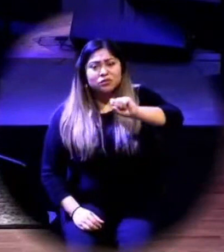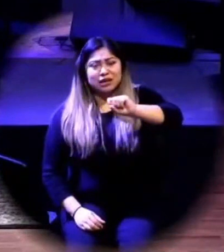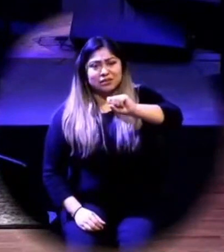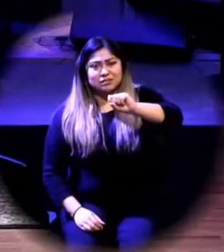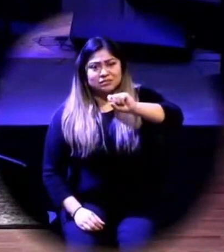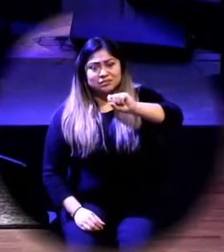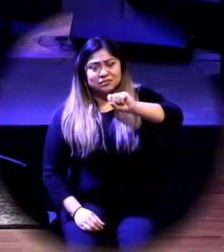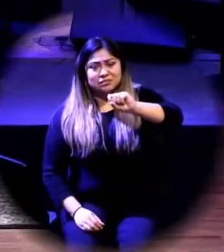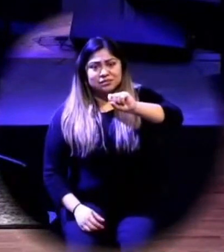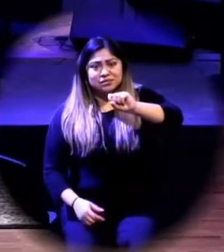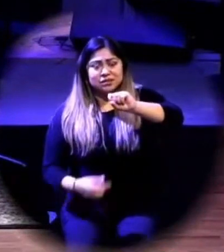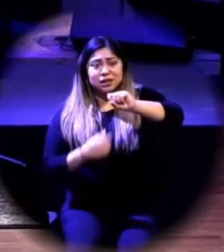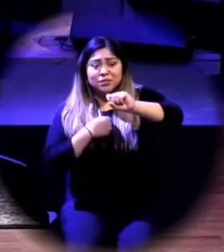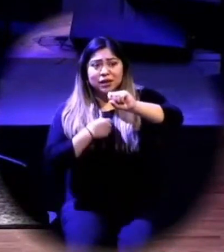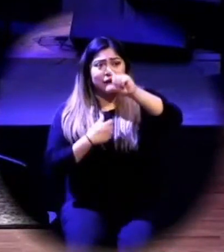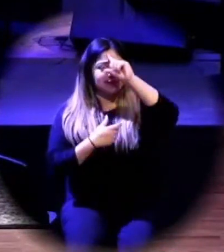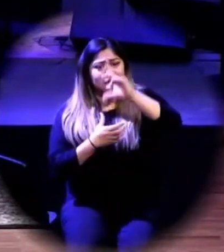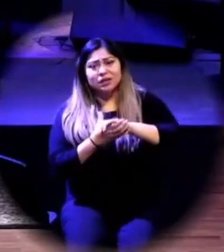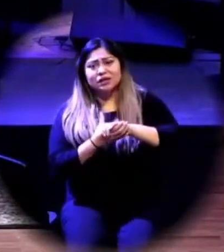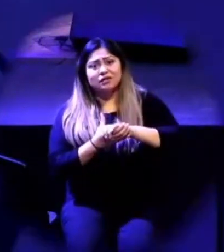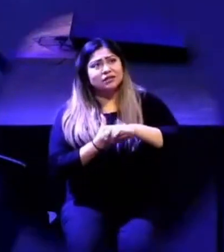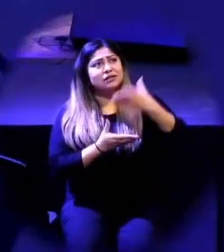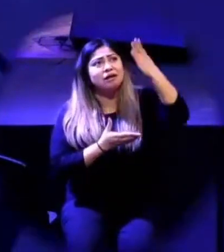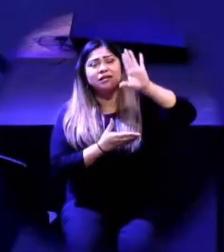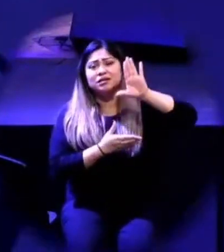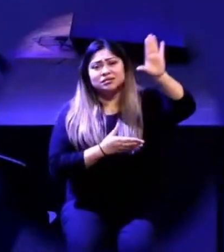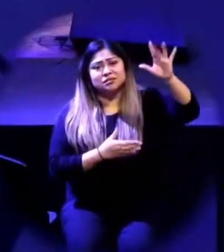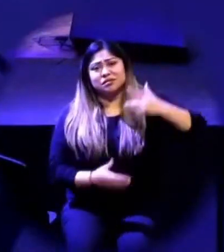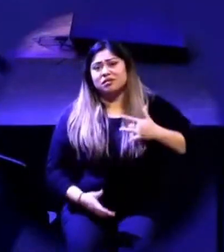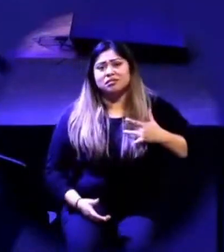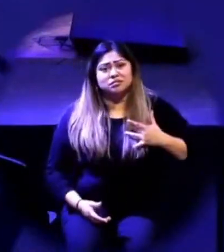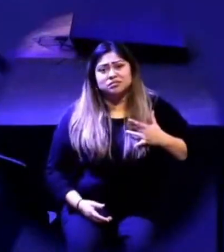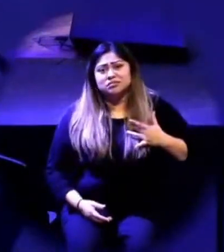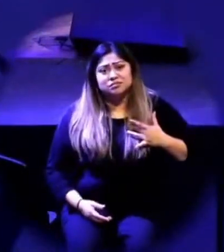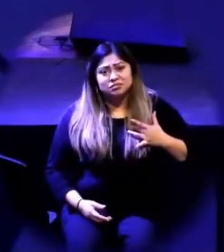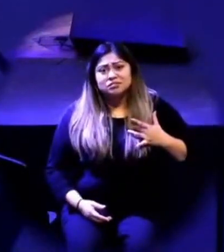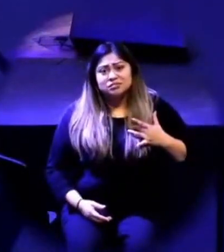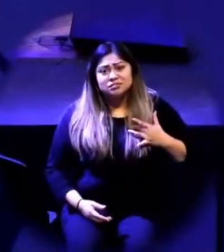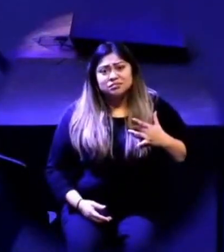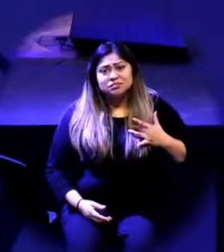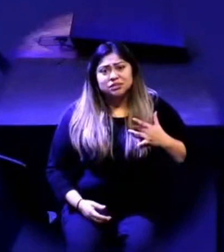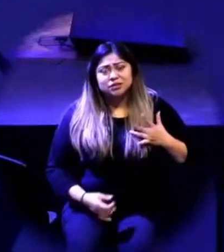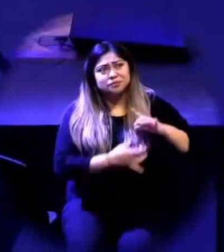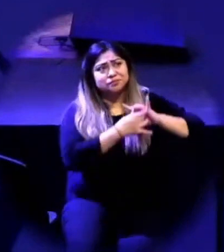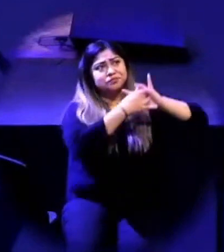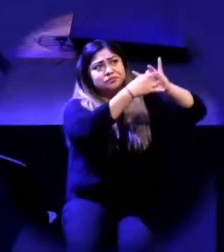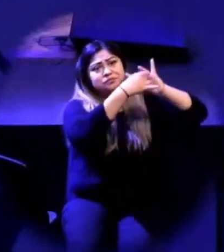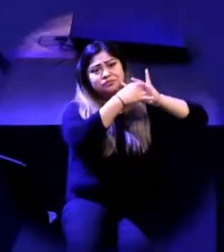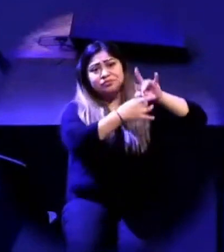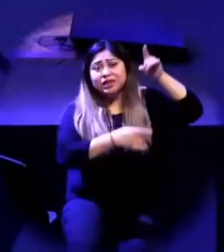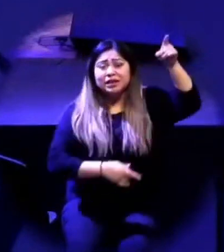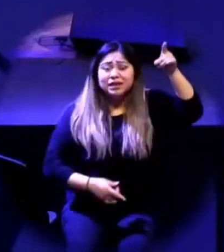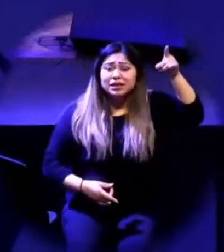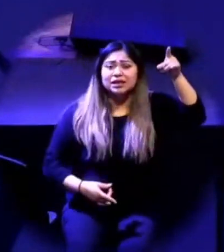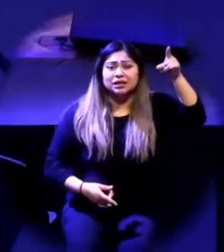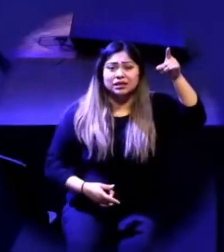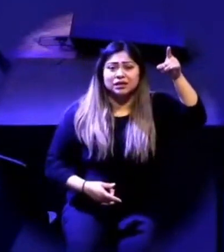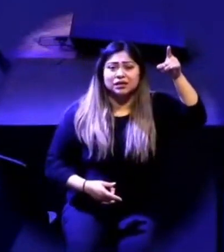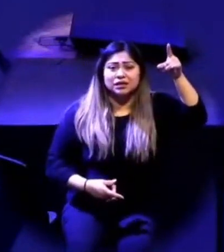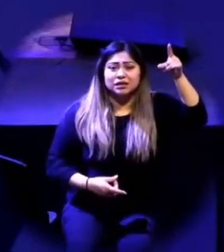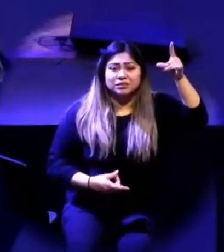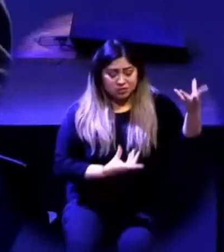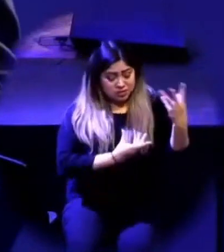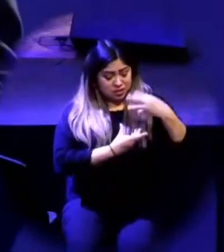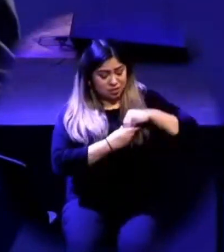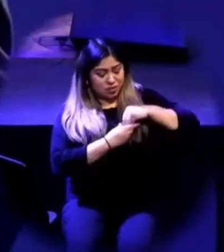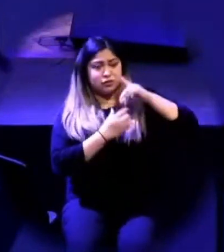I believe, from God's own heart. Because God is the one who set eternity in our souls. And